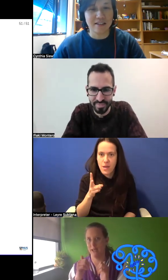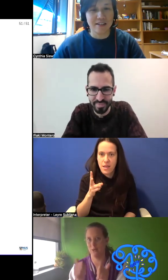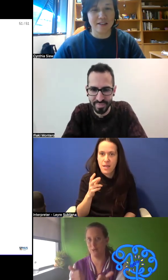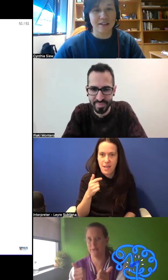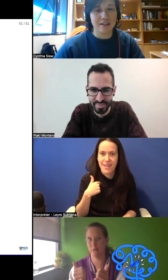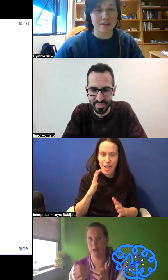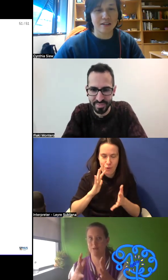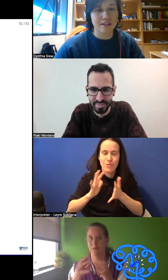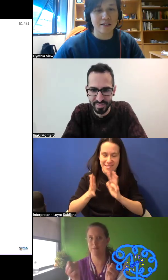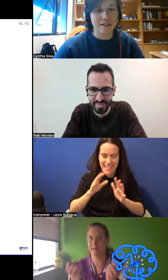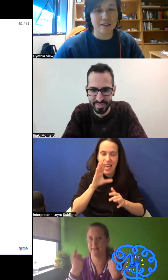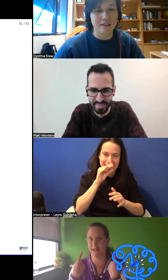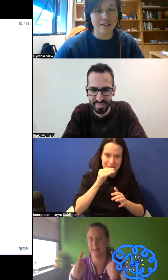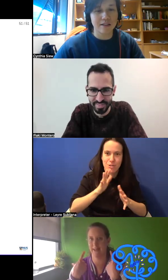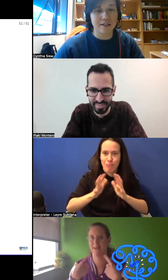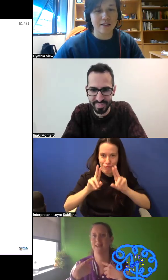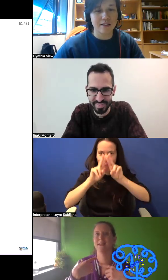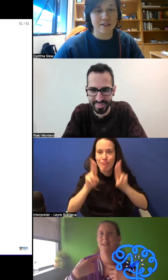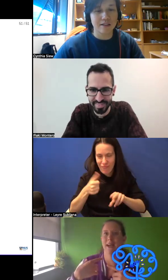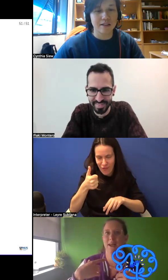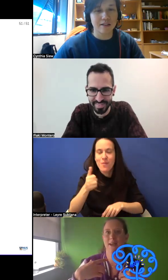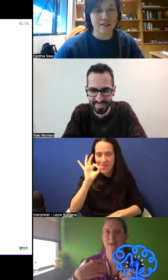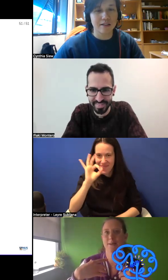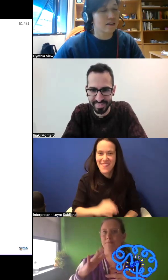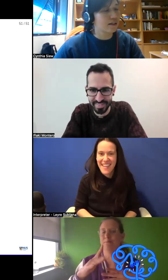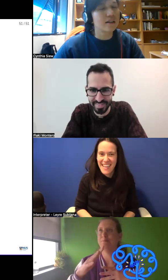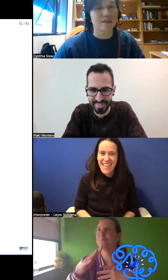would be good for complete understanding.